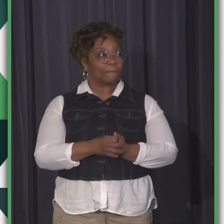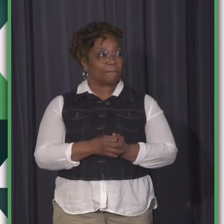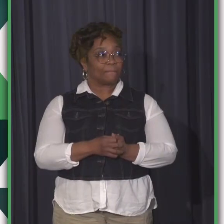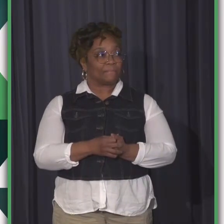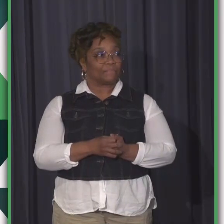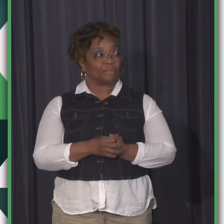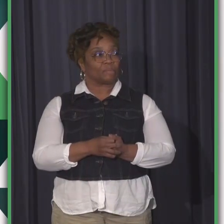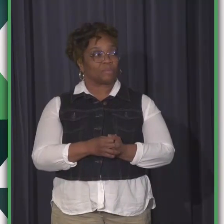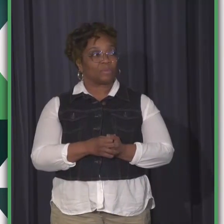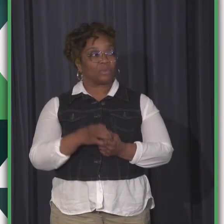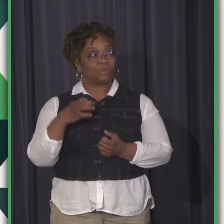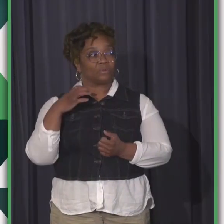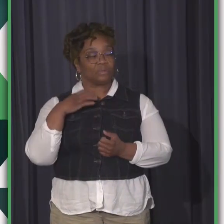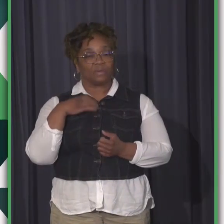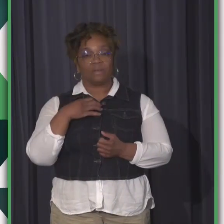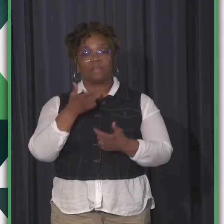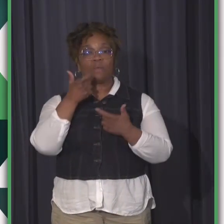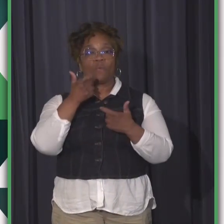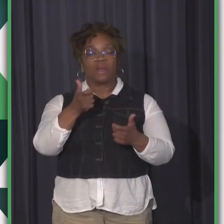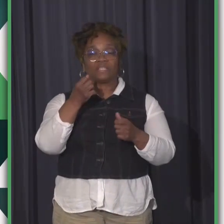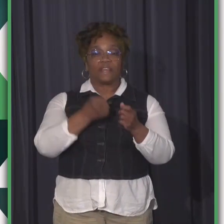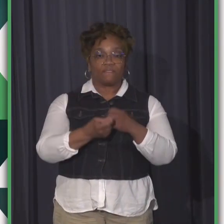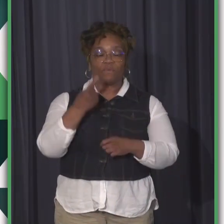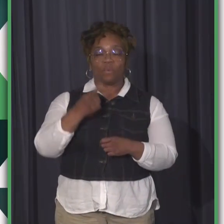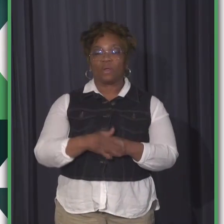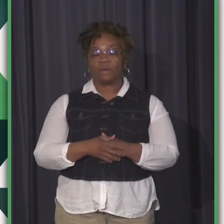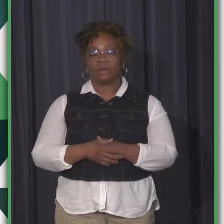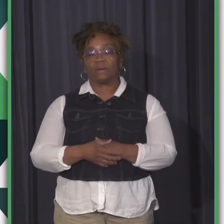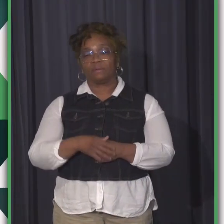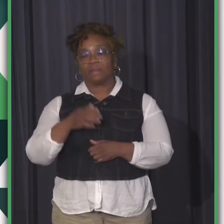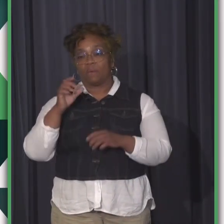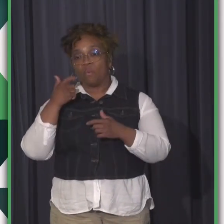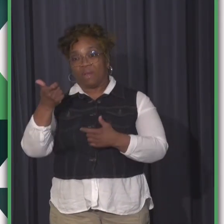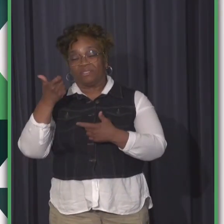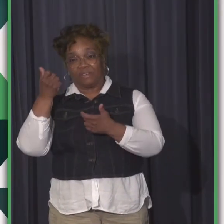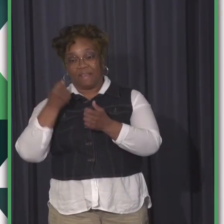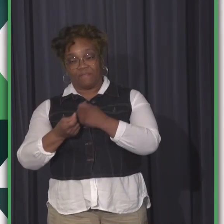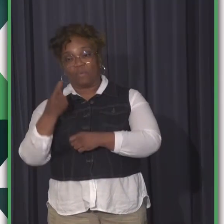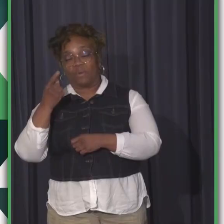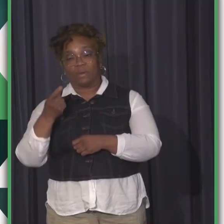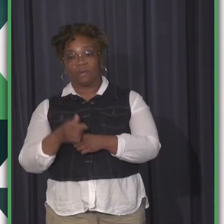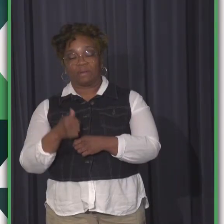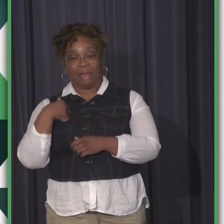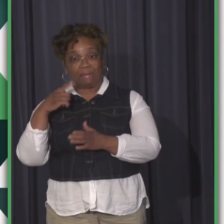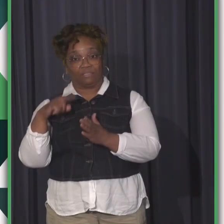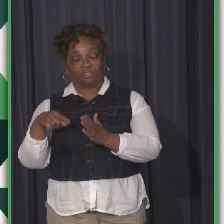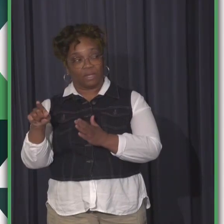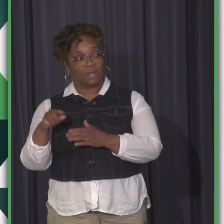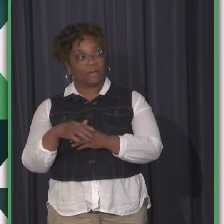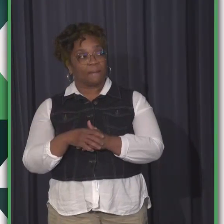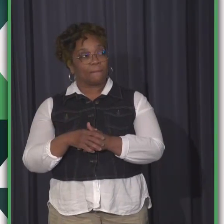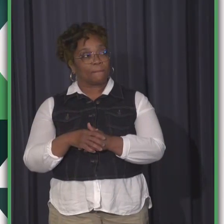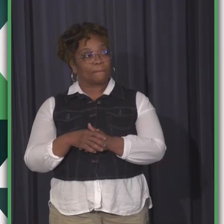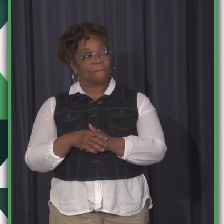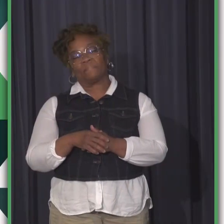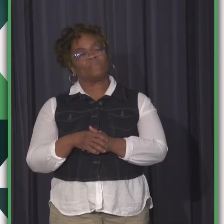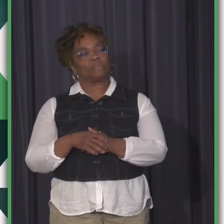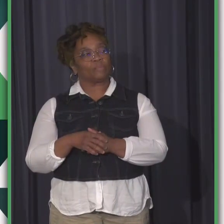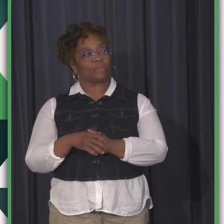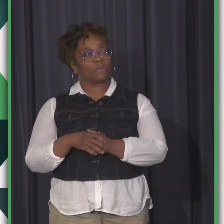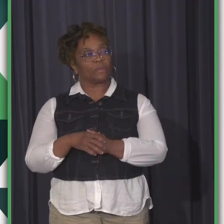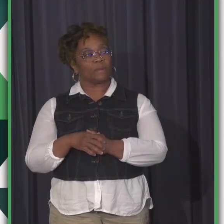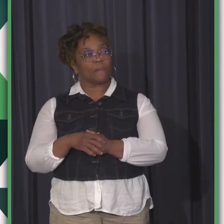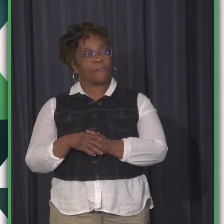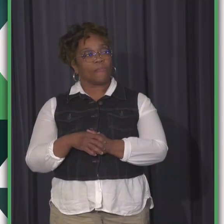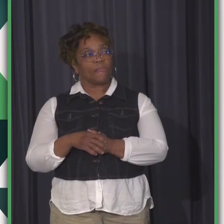Through the chair, Yes. they watching everybody. Thank you. Let's make this very clear, because last time I checked, Wendell, when they was